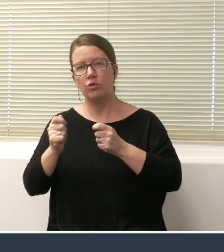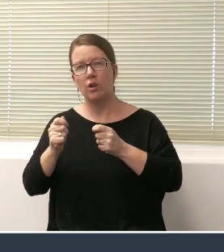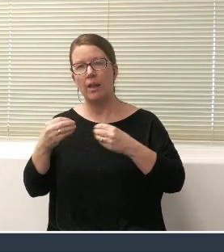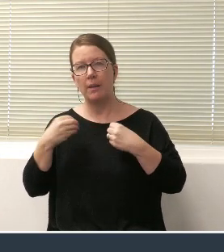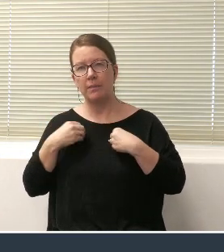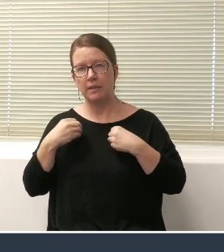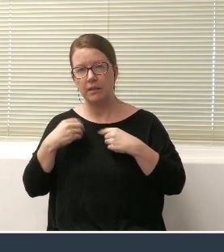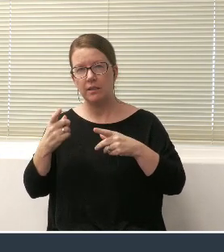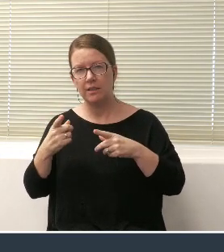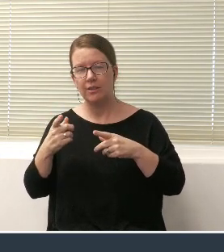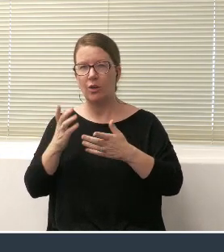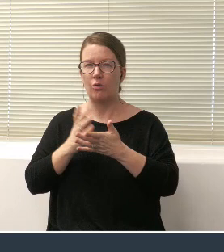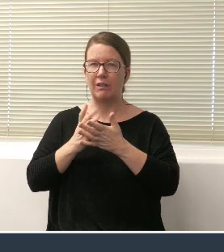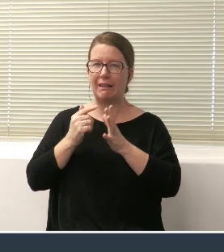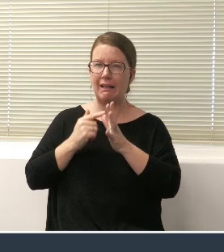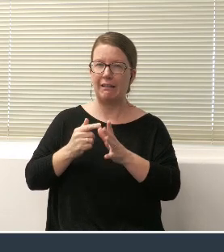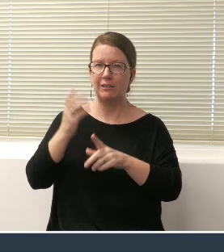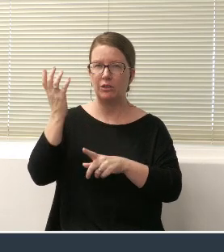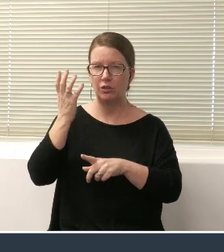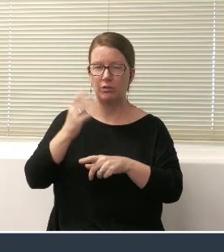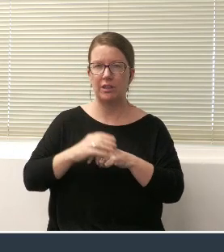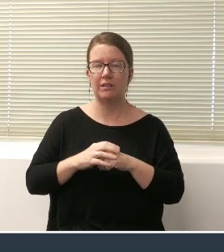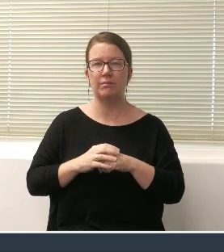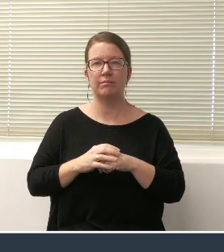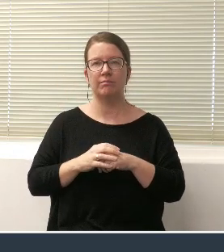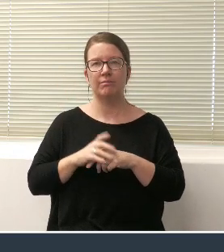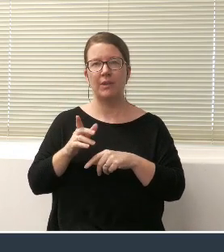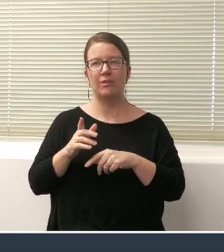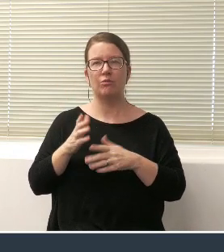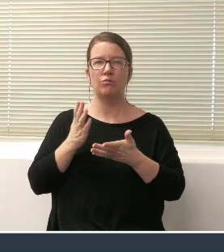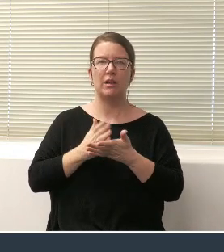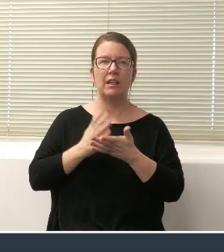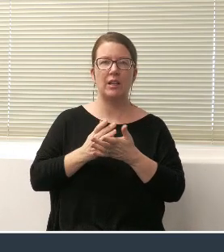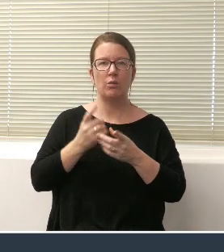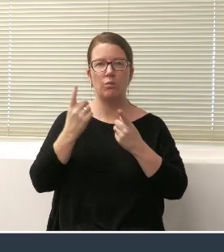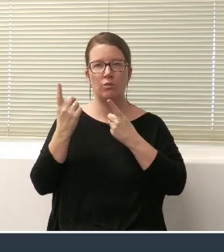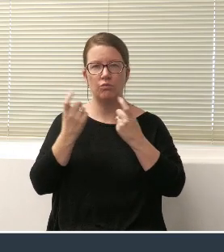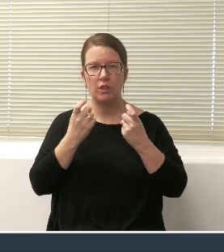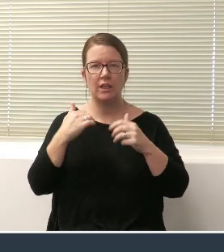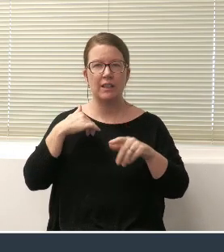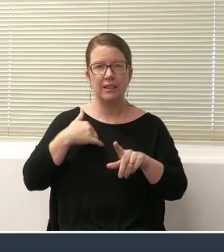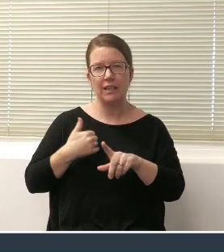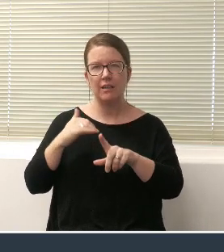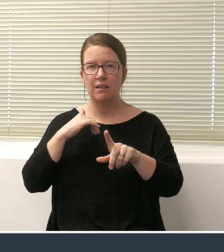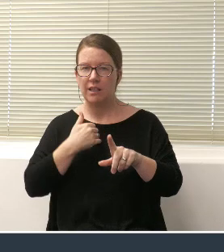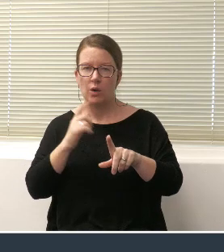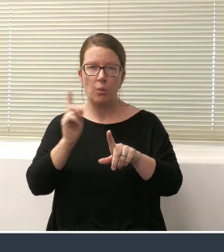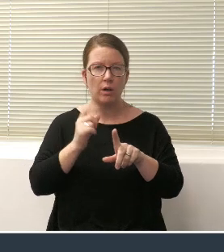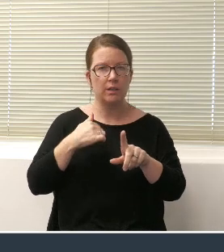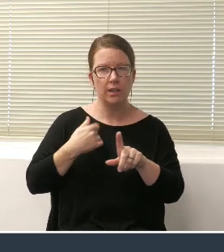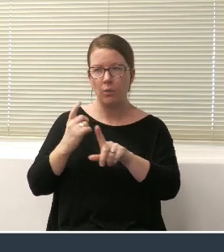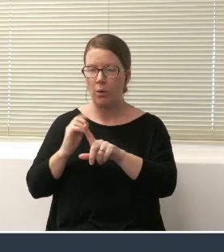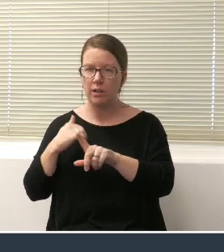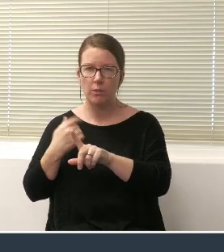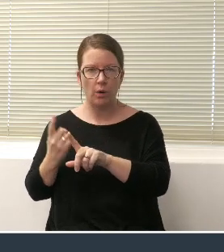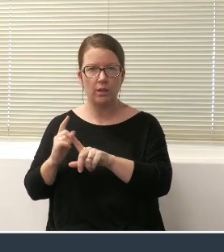Probably haven't quite answered your question, but it's a bit of a need-by-need basis, but I think, as Alistair's